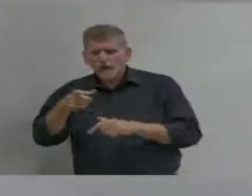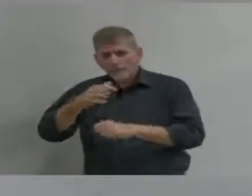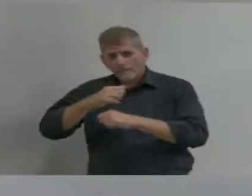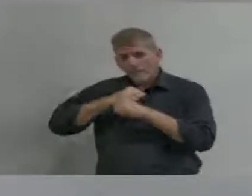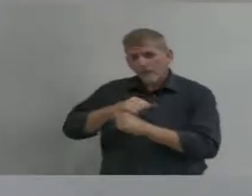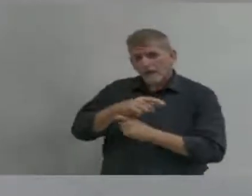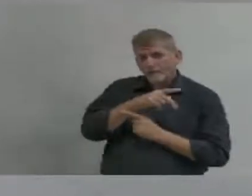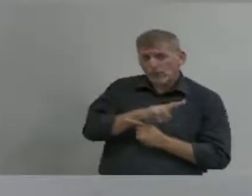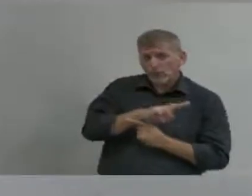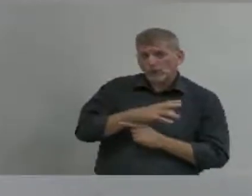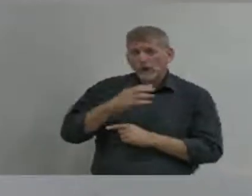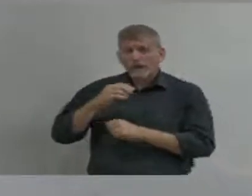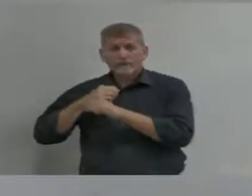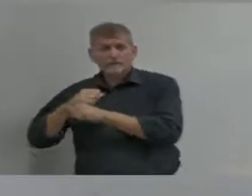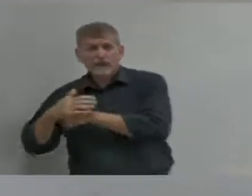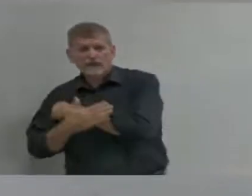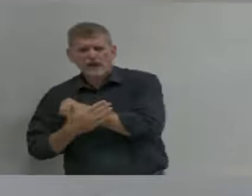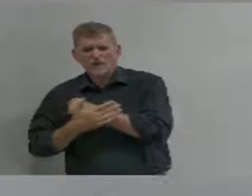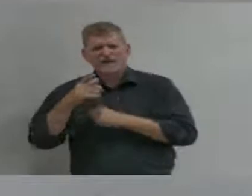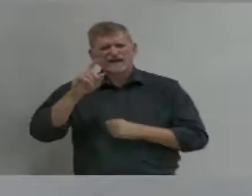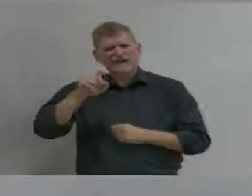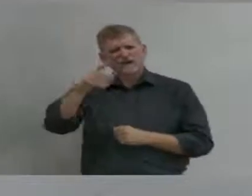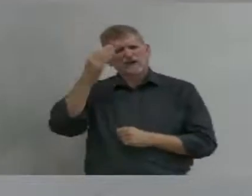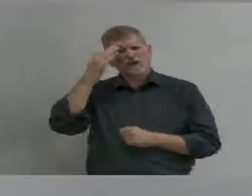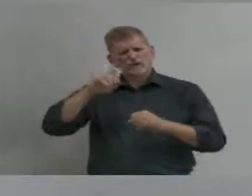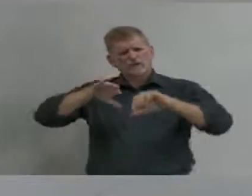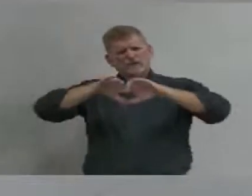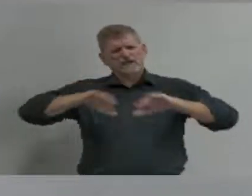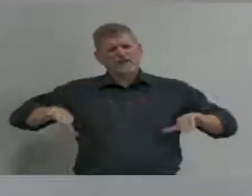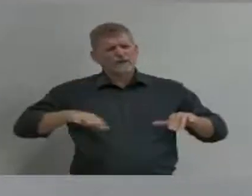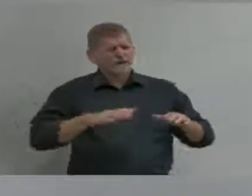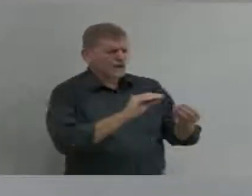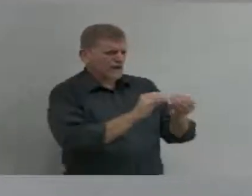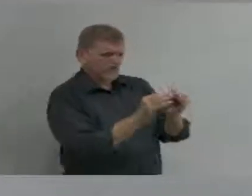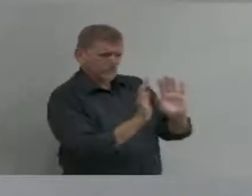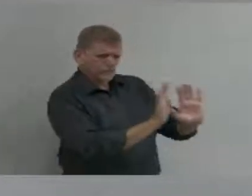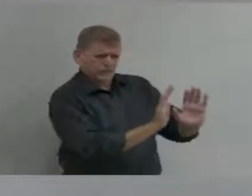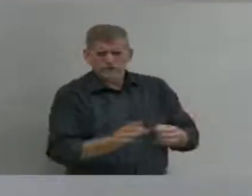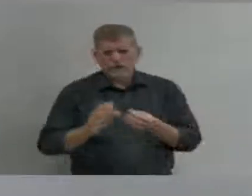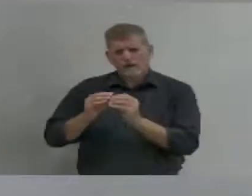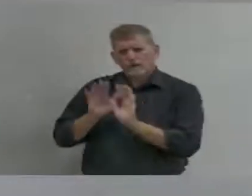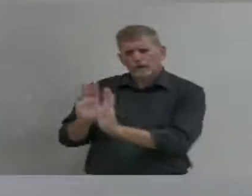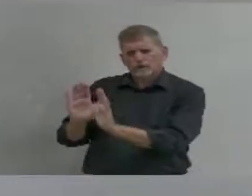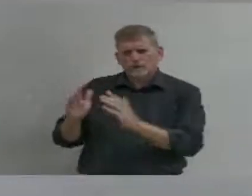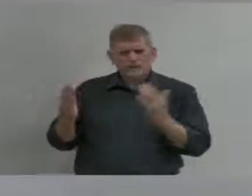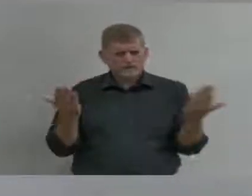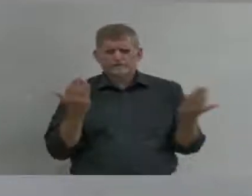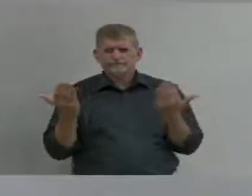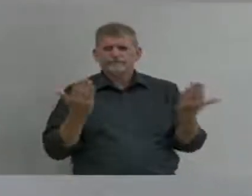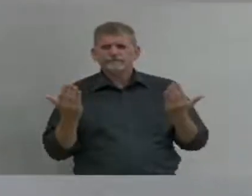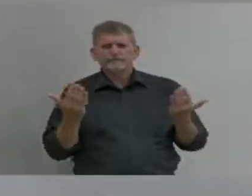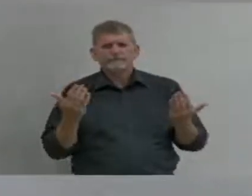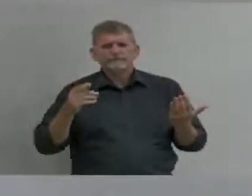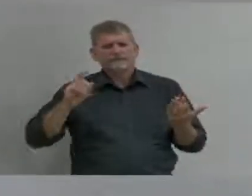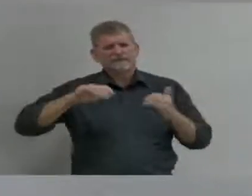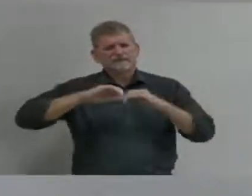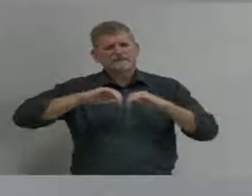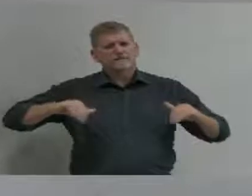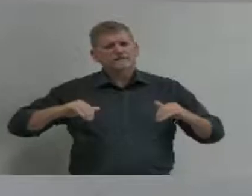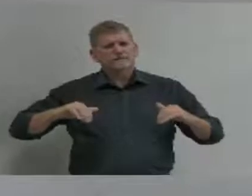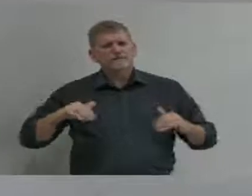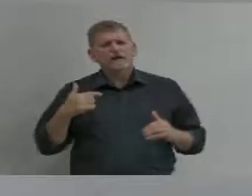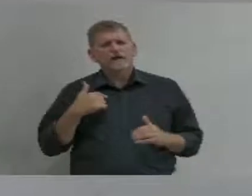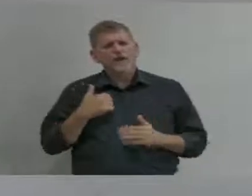you'd want to have both graphs up there. If you want to combine them, fine, but as a member of this community, I'd like to know whether our rate is going up